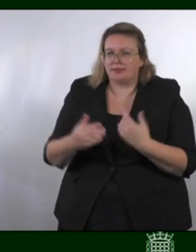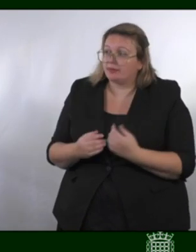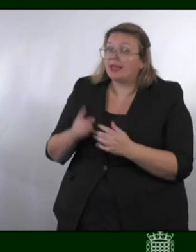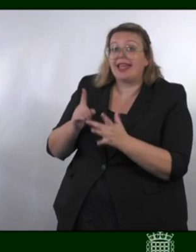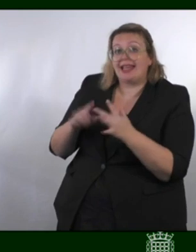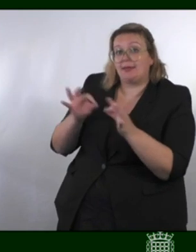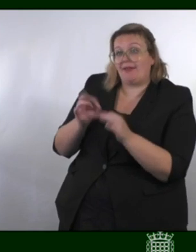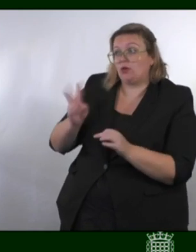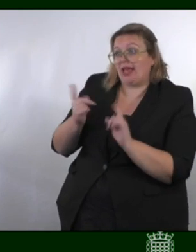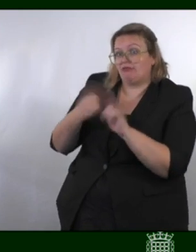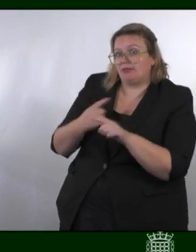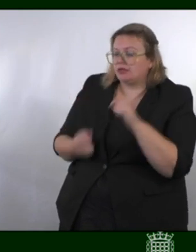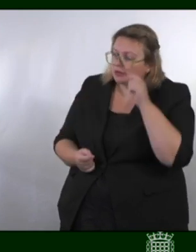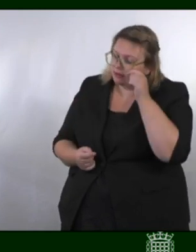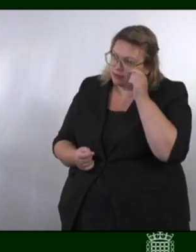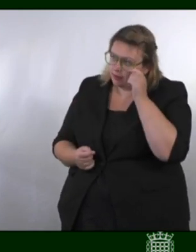Ian Blackford.